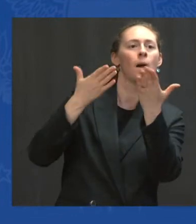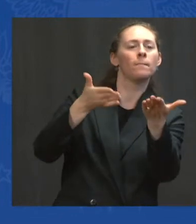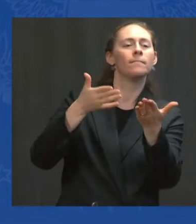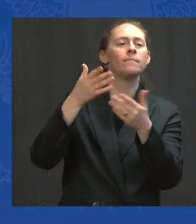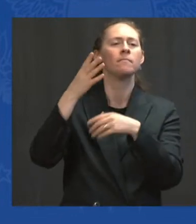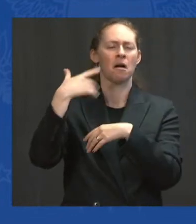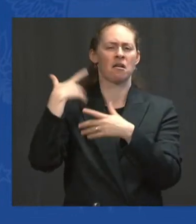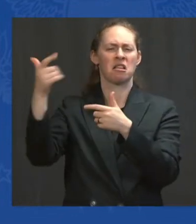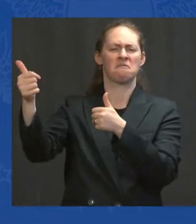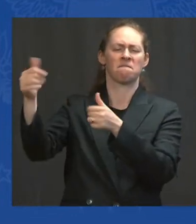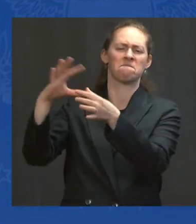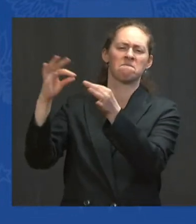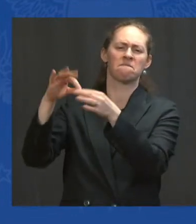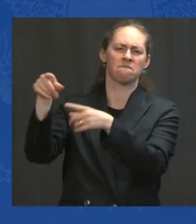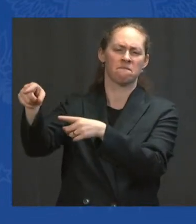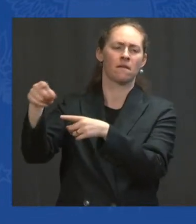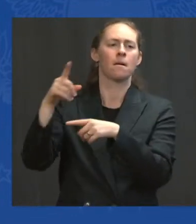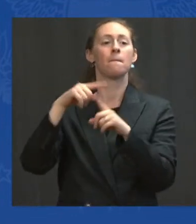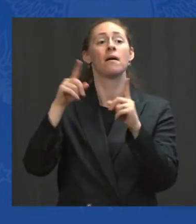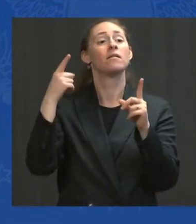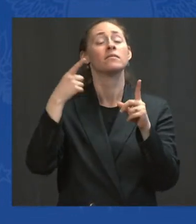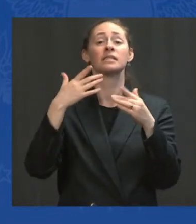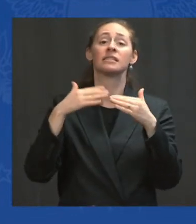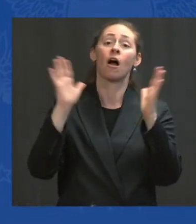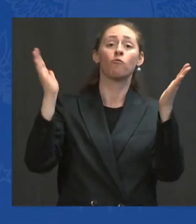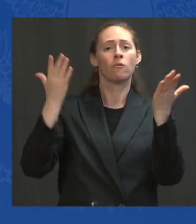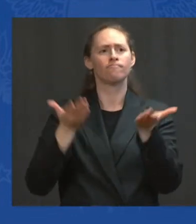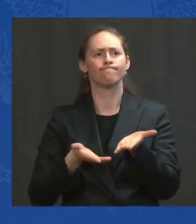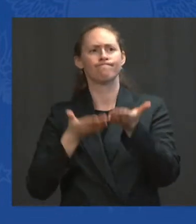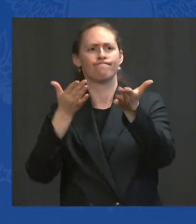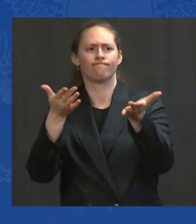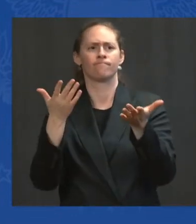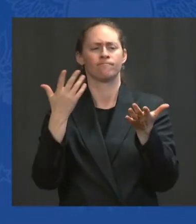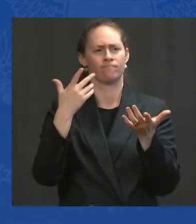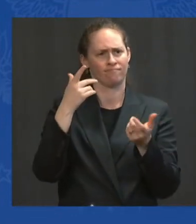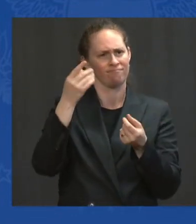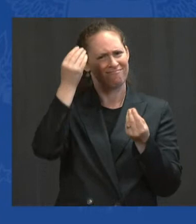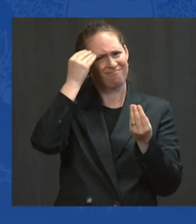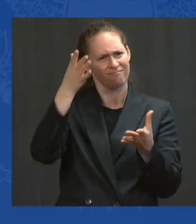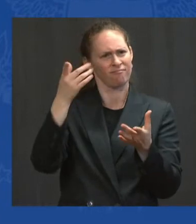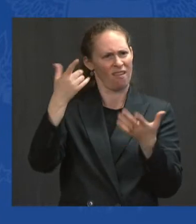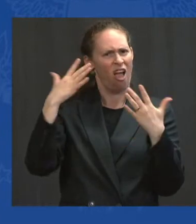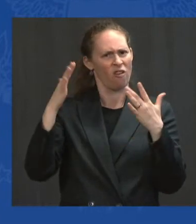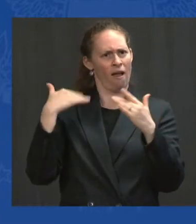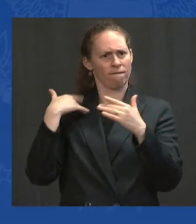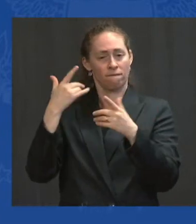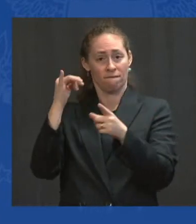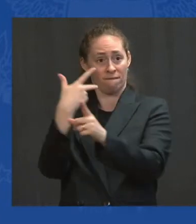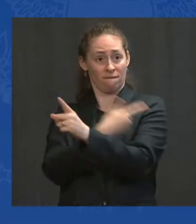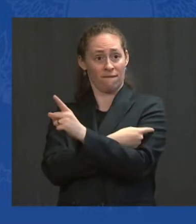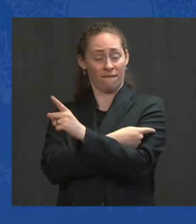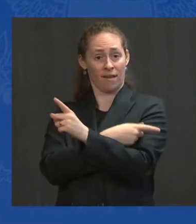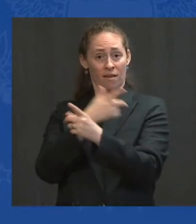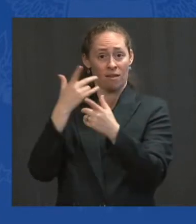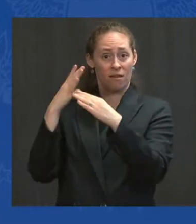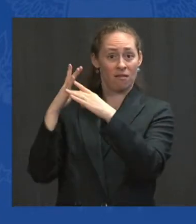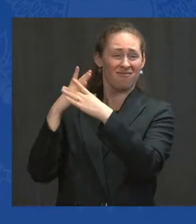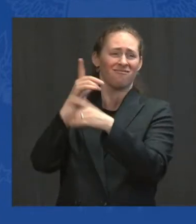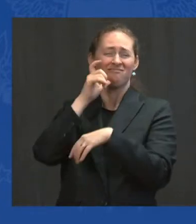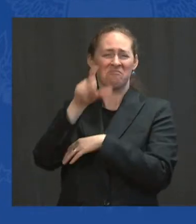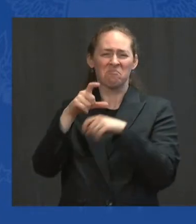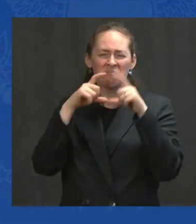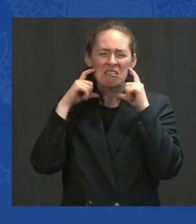general recommendation is that you have a high degree of protection, and if you are vaccinated, you do not need to wear a mask indoors